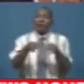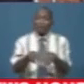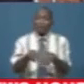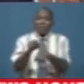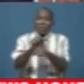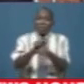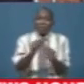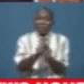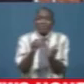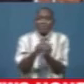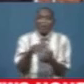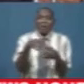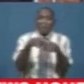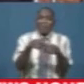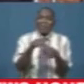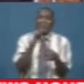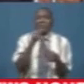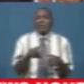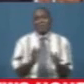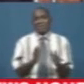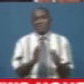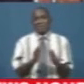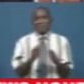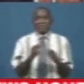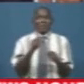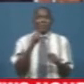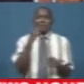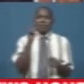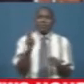illegal, as is the unlawful use of